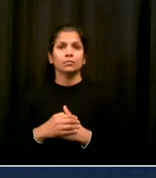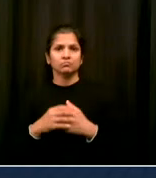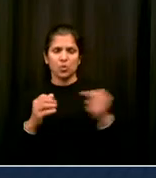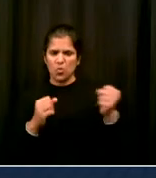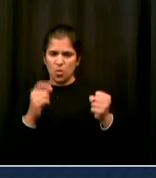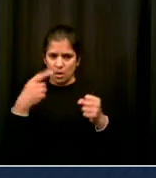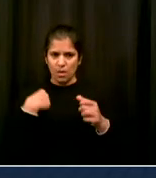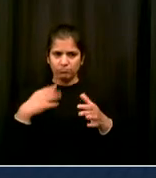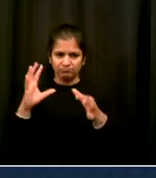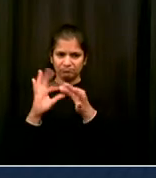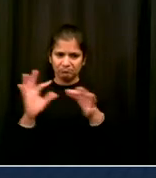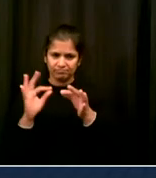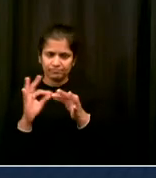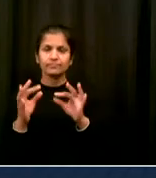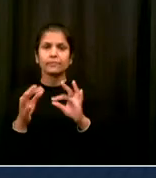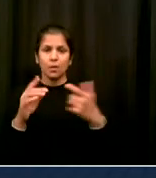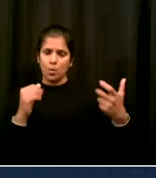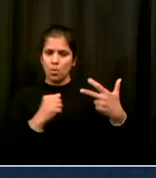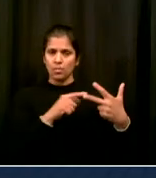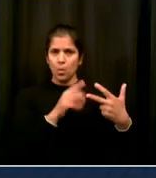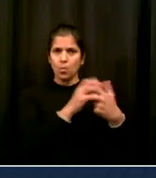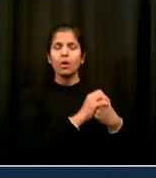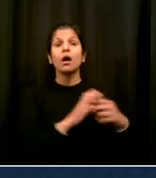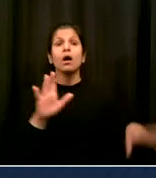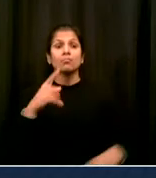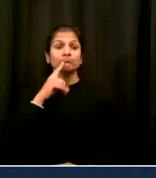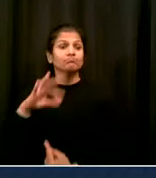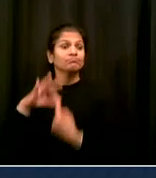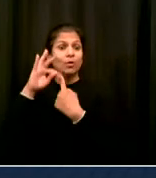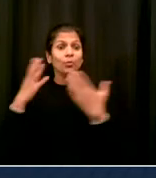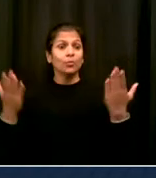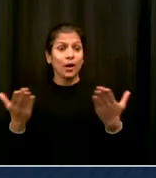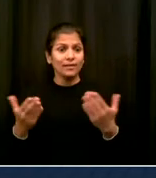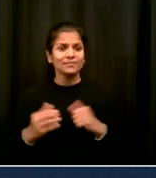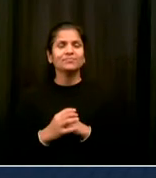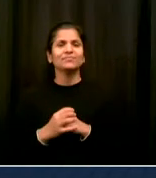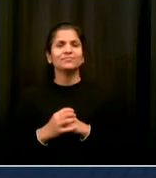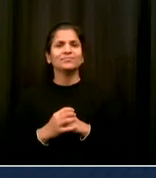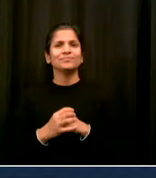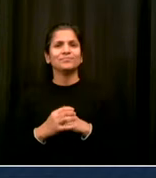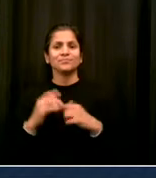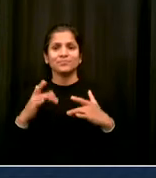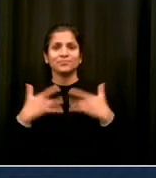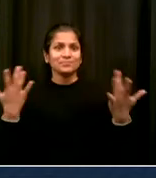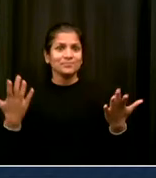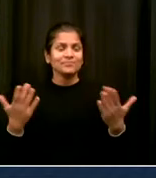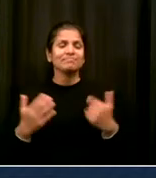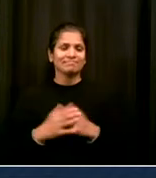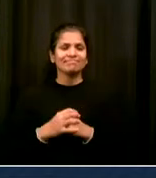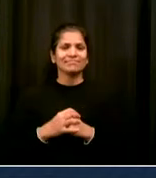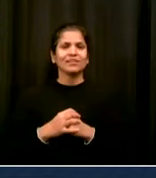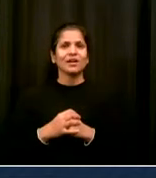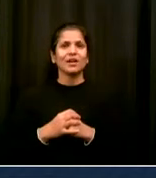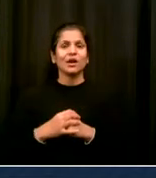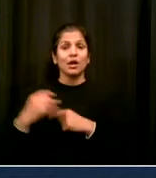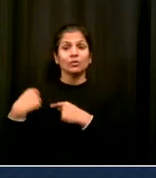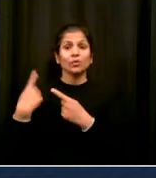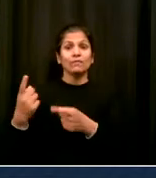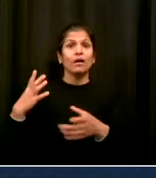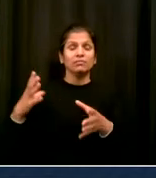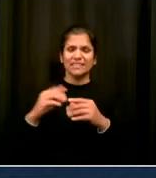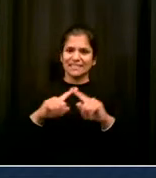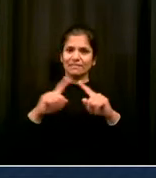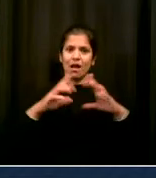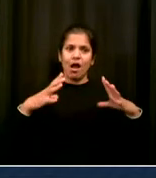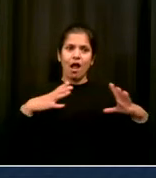year. Obviously, we've had holidays of many faith traditions, Christmas and Hanukkah, and so many important holidays that